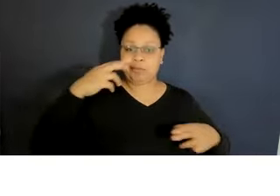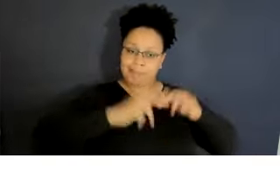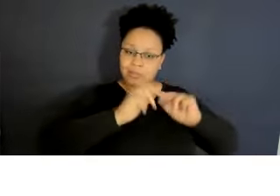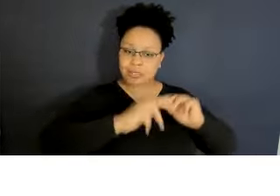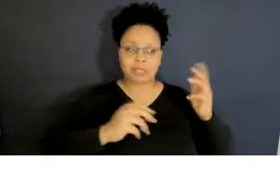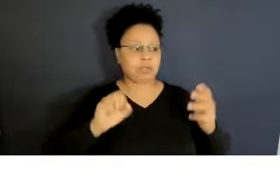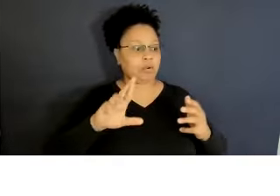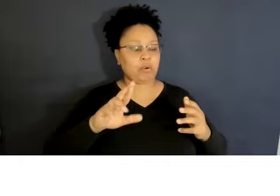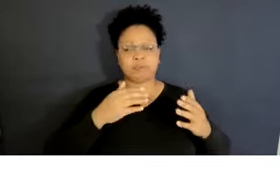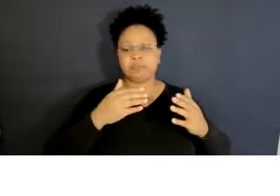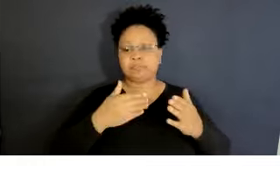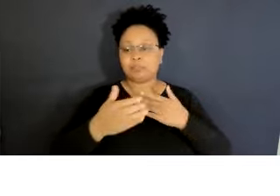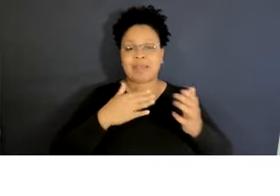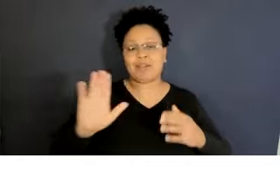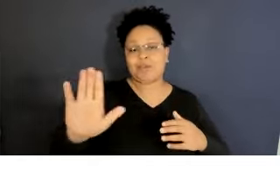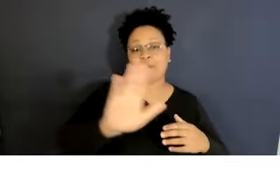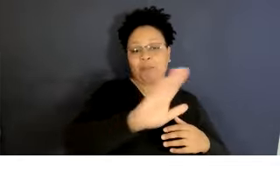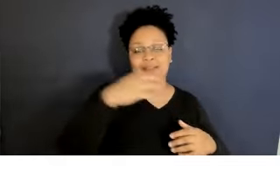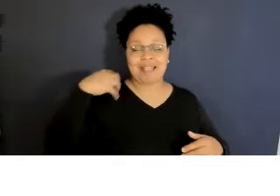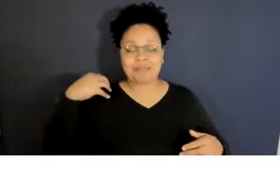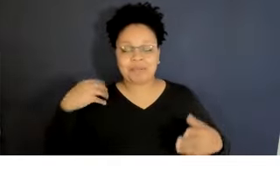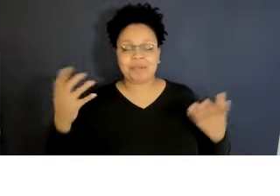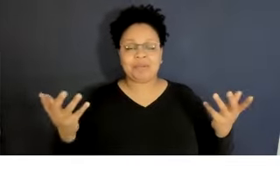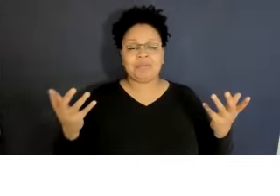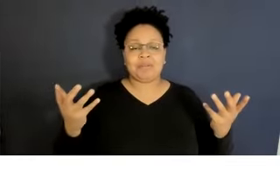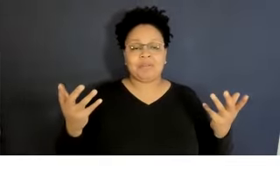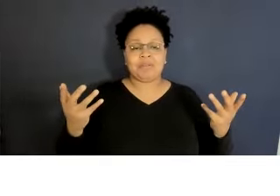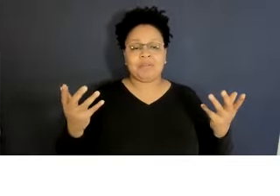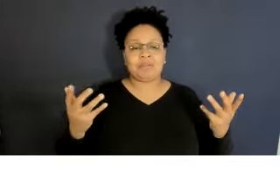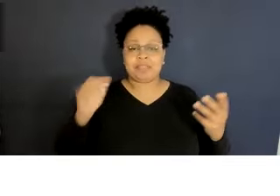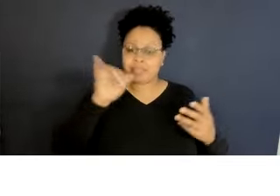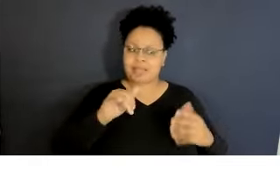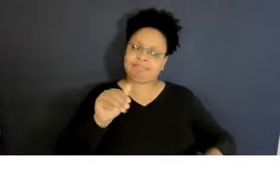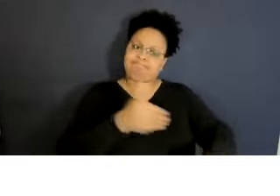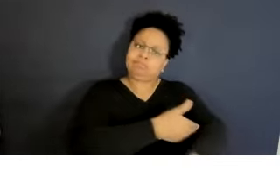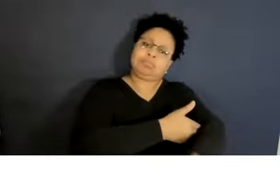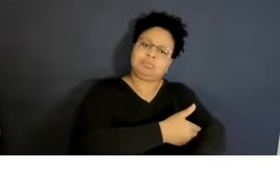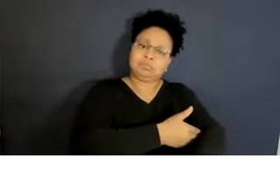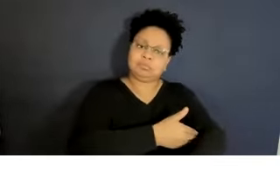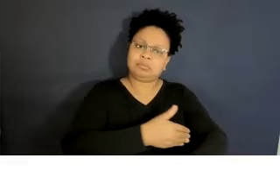wherever your capital is at, I feel like that can be powerful as well.